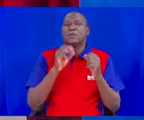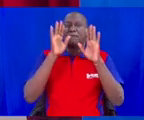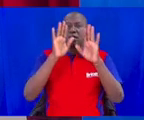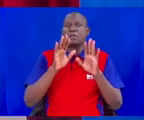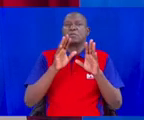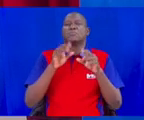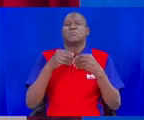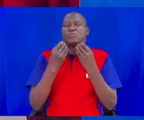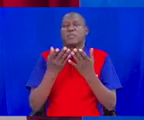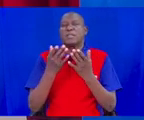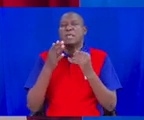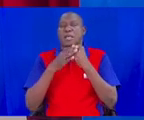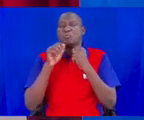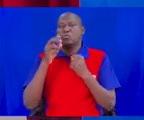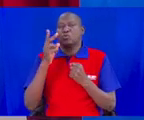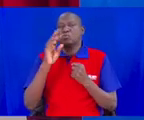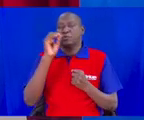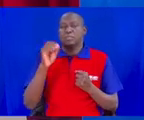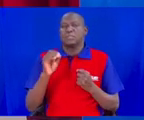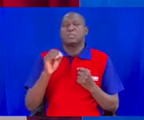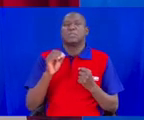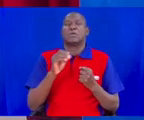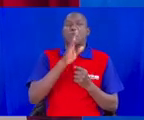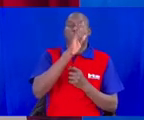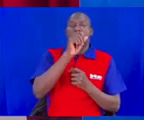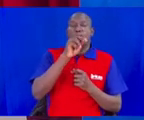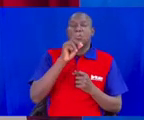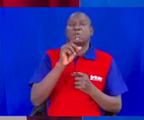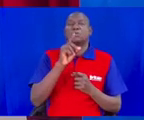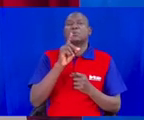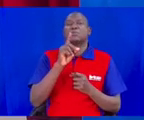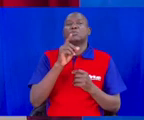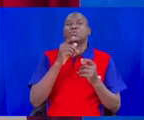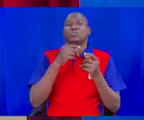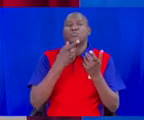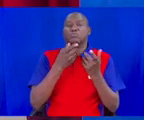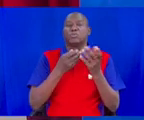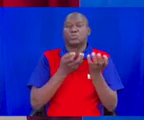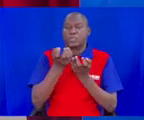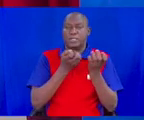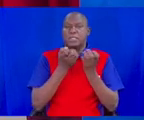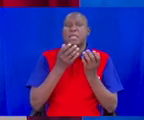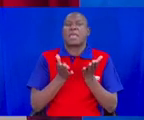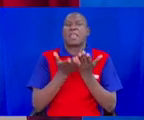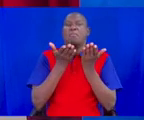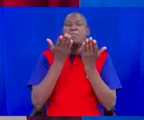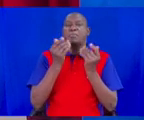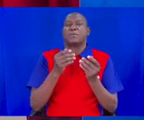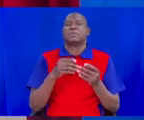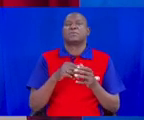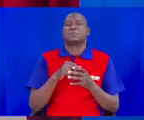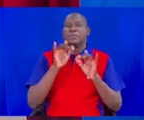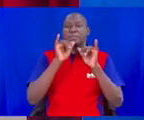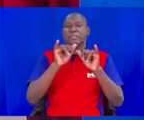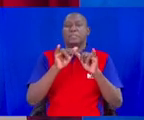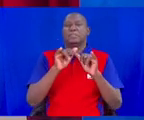of 9.2%. And most importantly, is the bond trading is really helping the rate remain at those levels. Thank you,